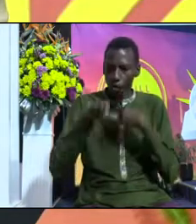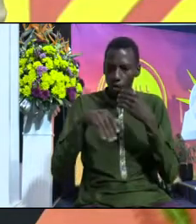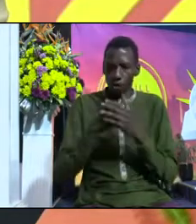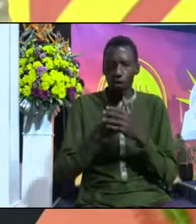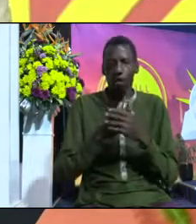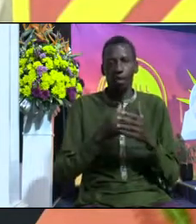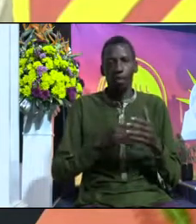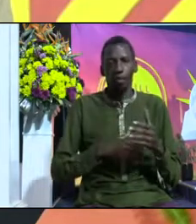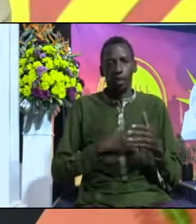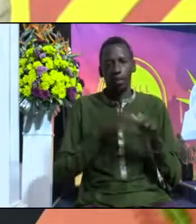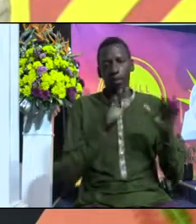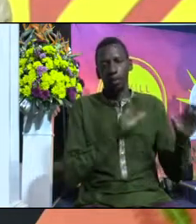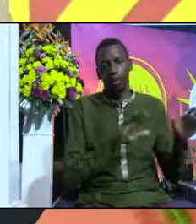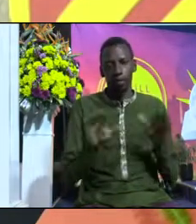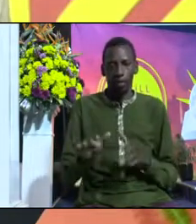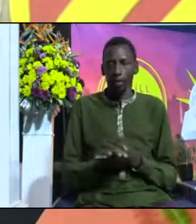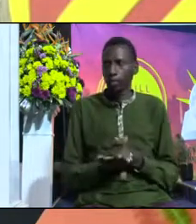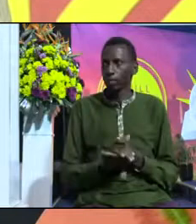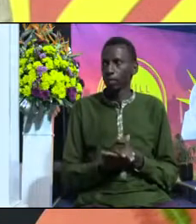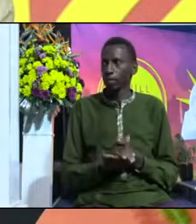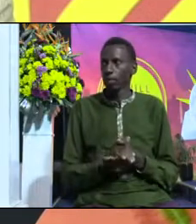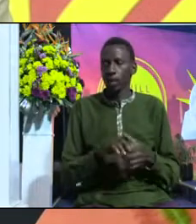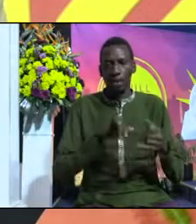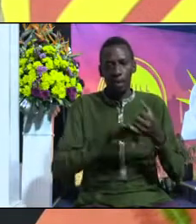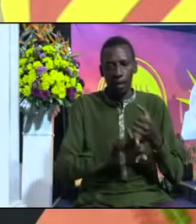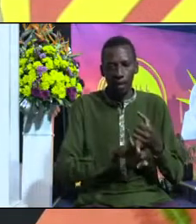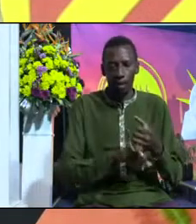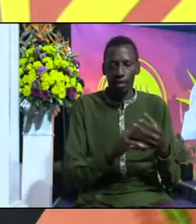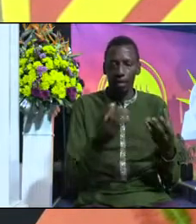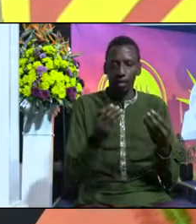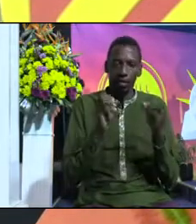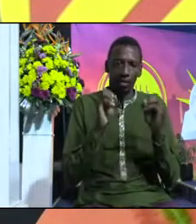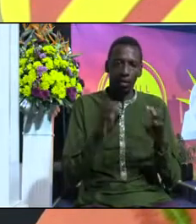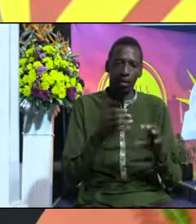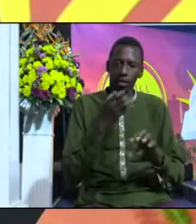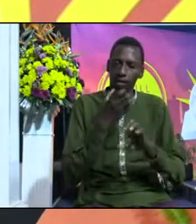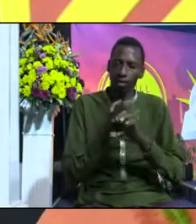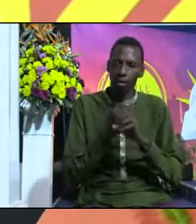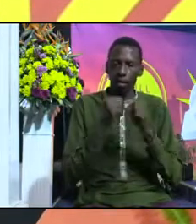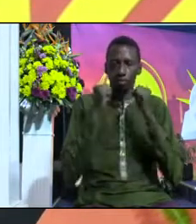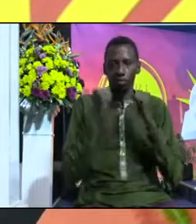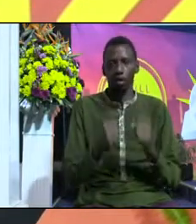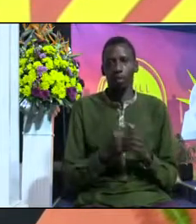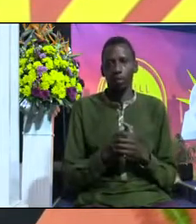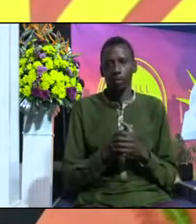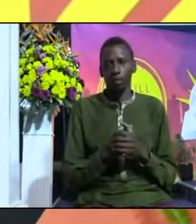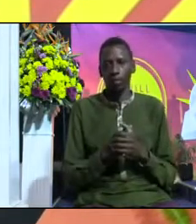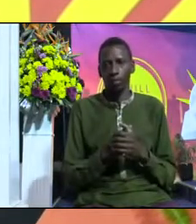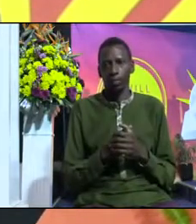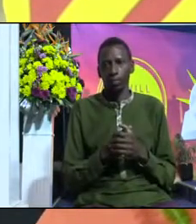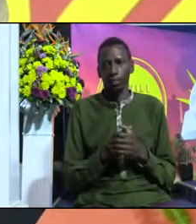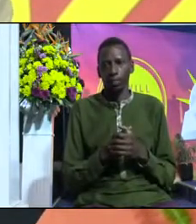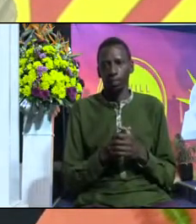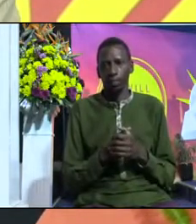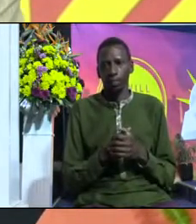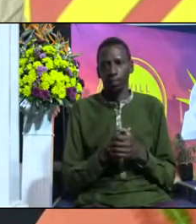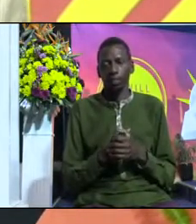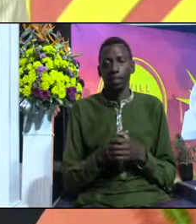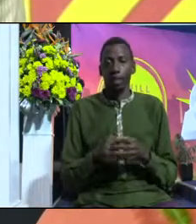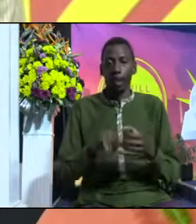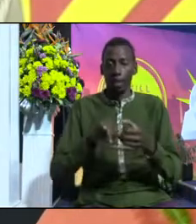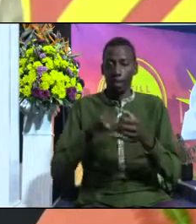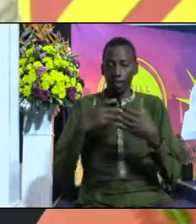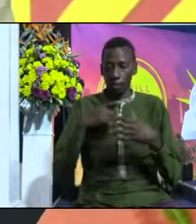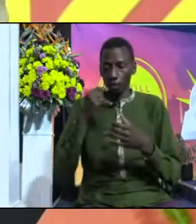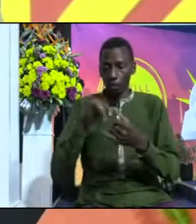easy. Marriage is hard work. And one of the least liked truths that marriage couples have